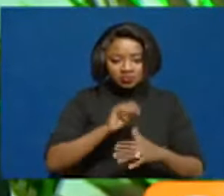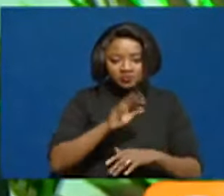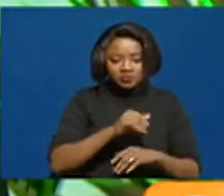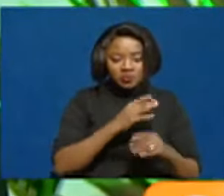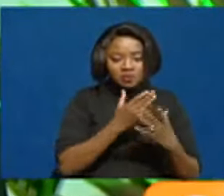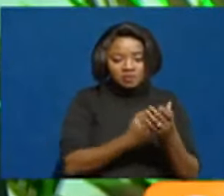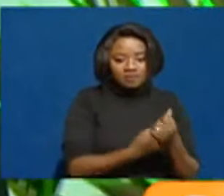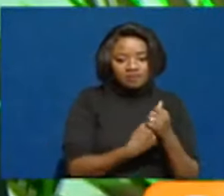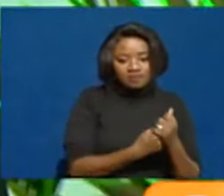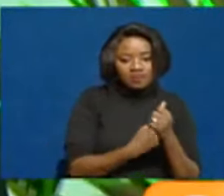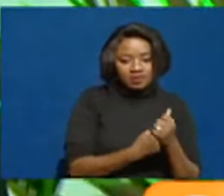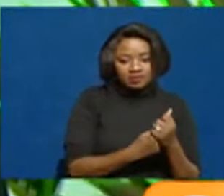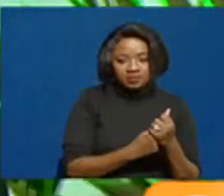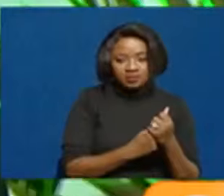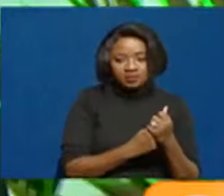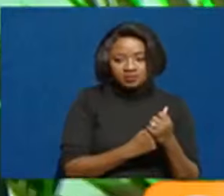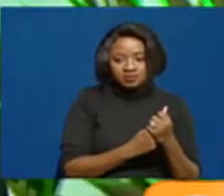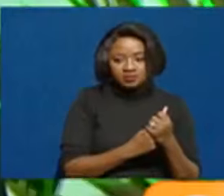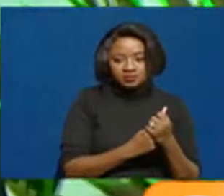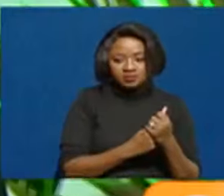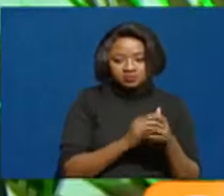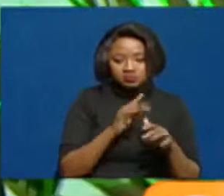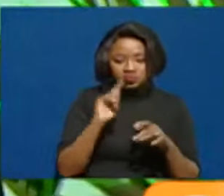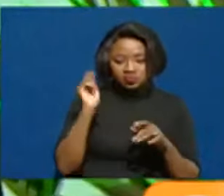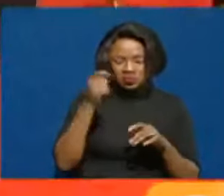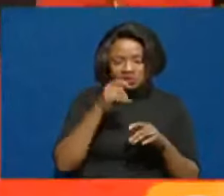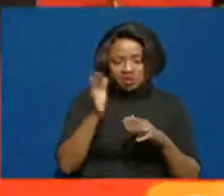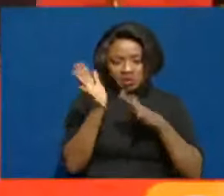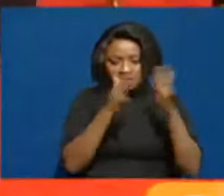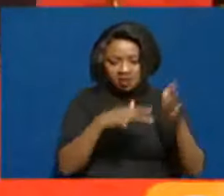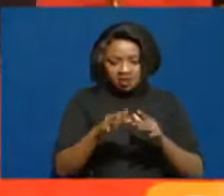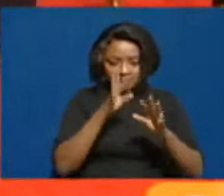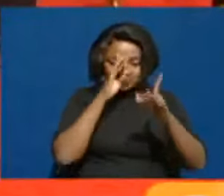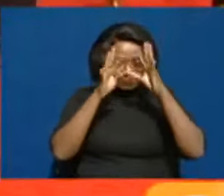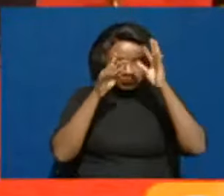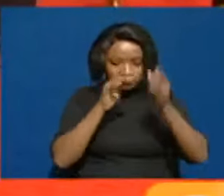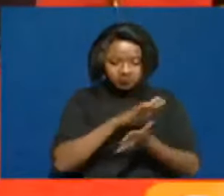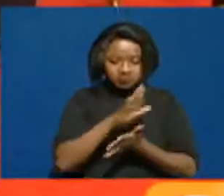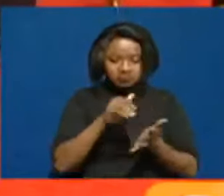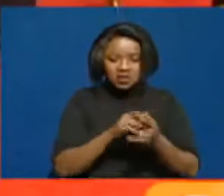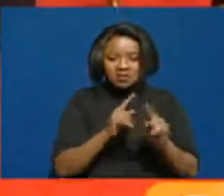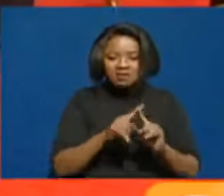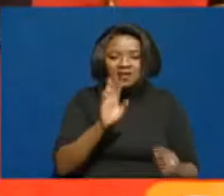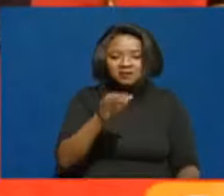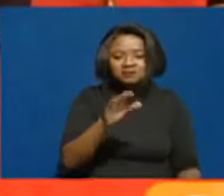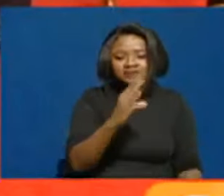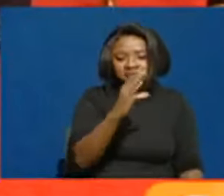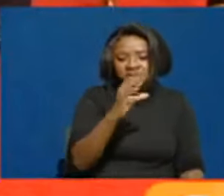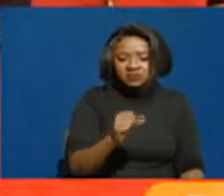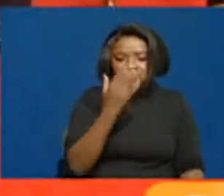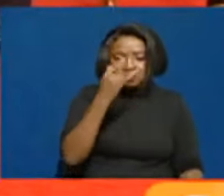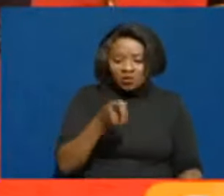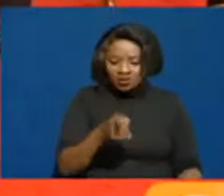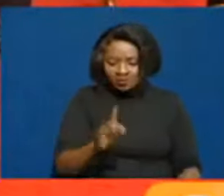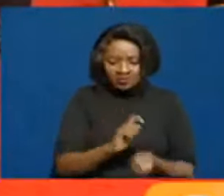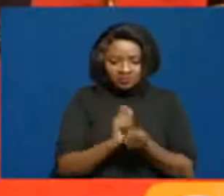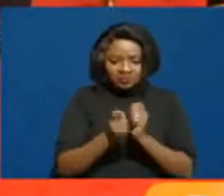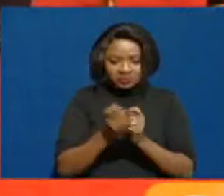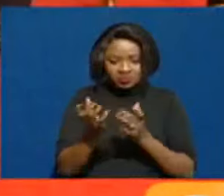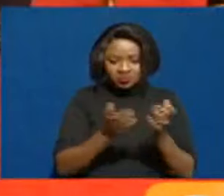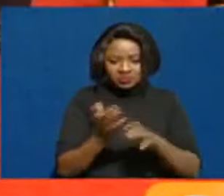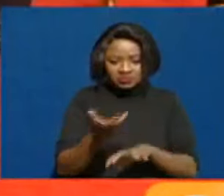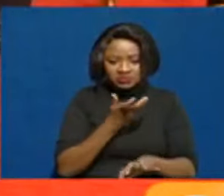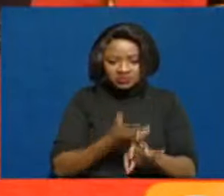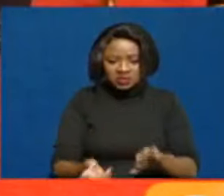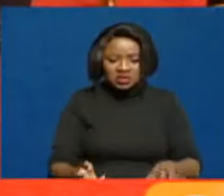of Kenya Climate Innovation Center. Yeah. But Waziri, why has it been so difficult to turn it into a business, like you just